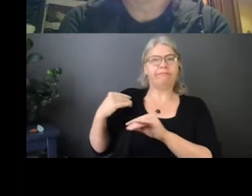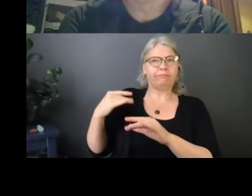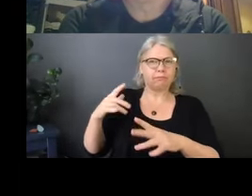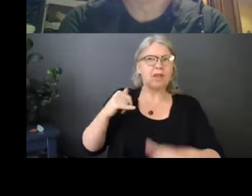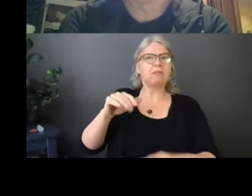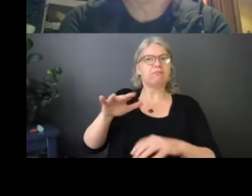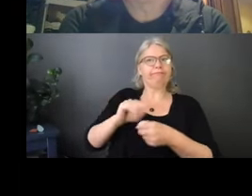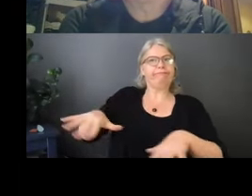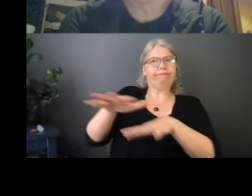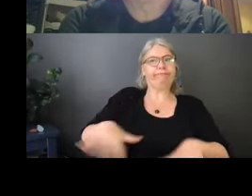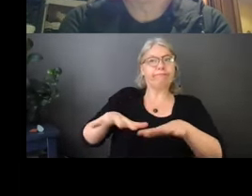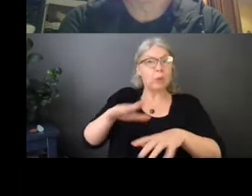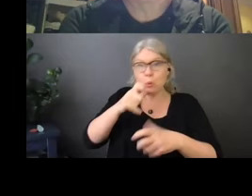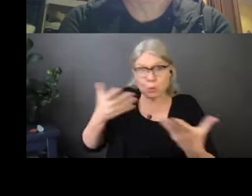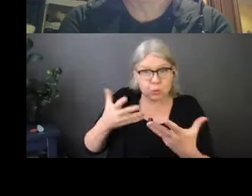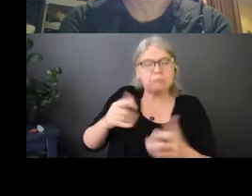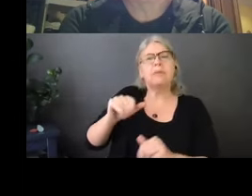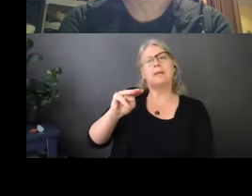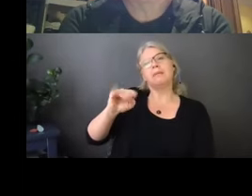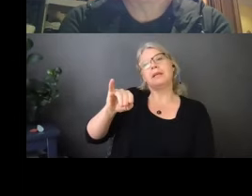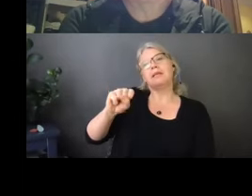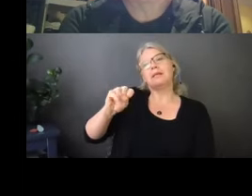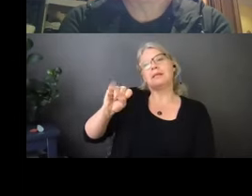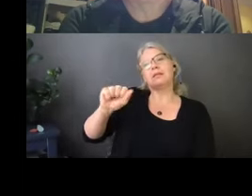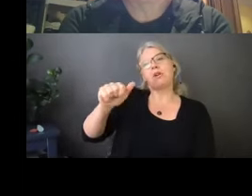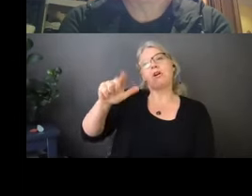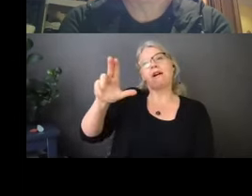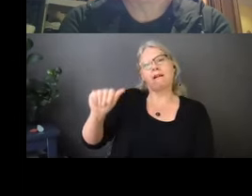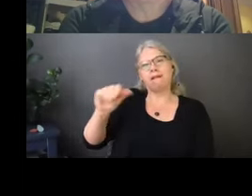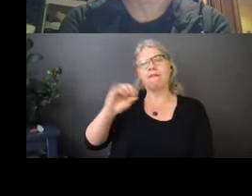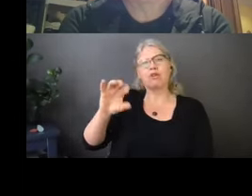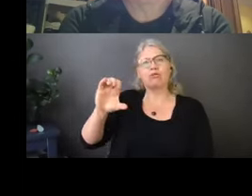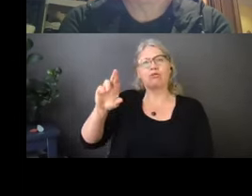of the Mississaugas of the Credit First Nation.